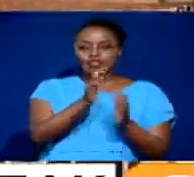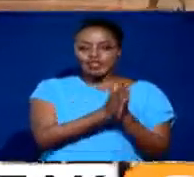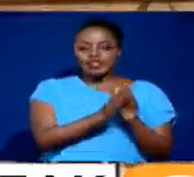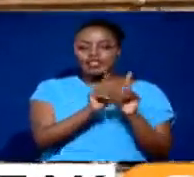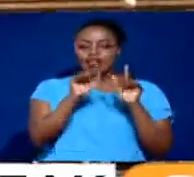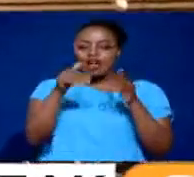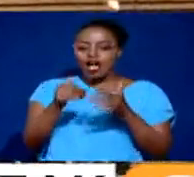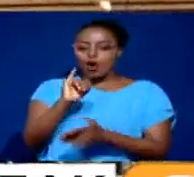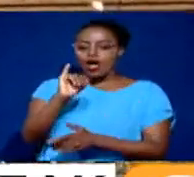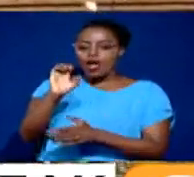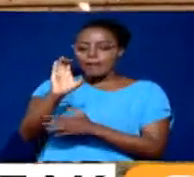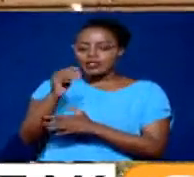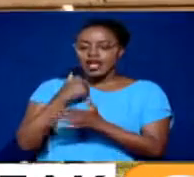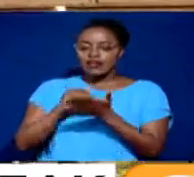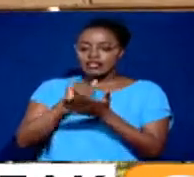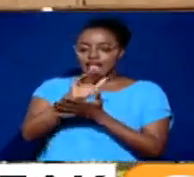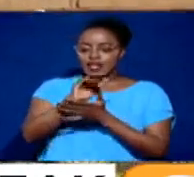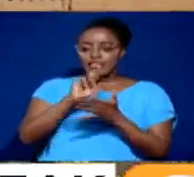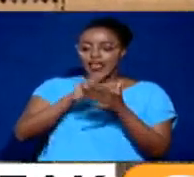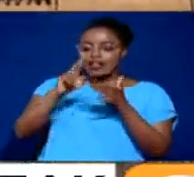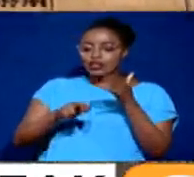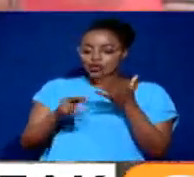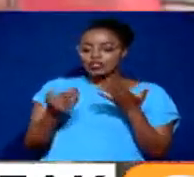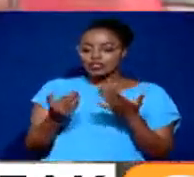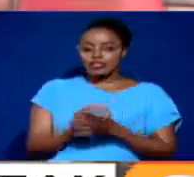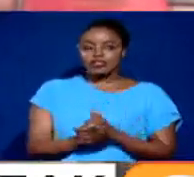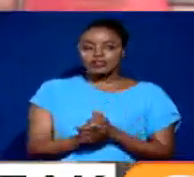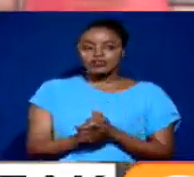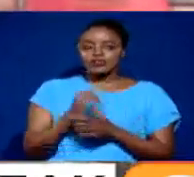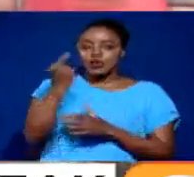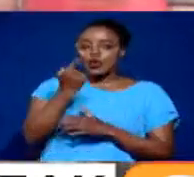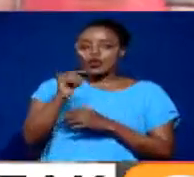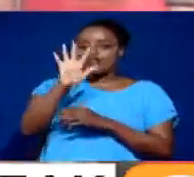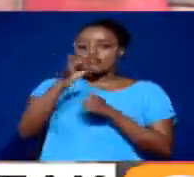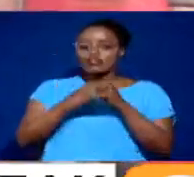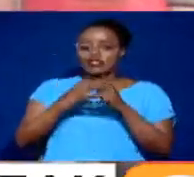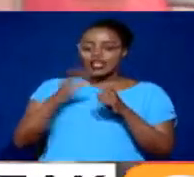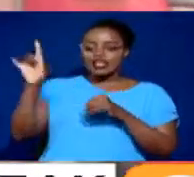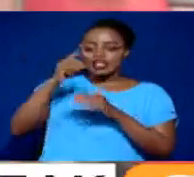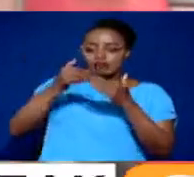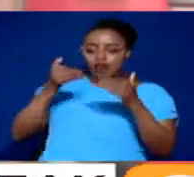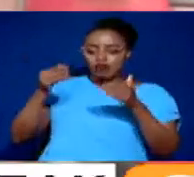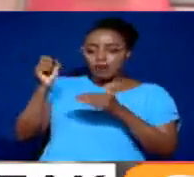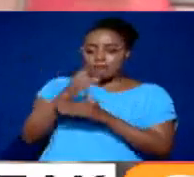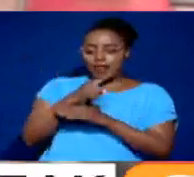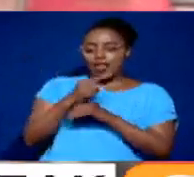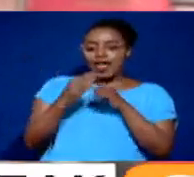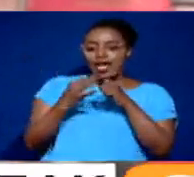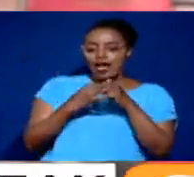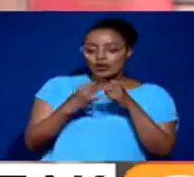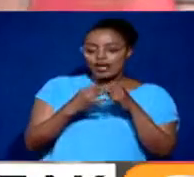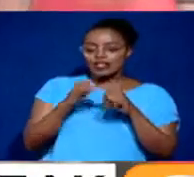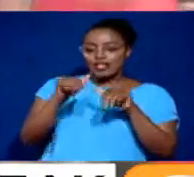of how IEBC transmitted the results electronically. With only 58 days to the August 9th polls,